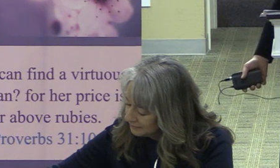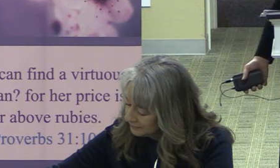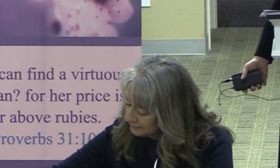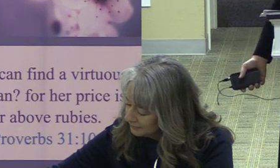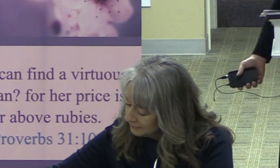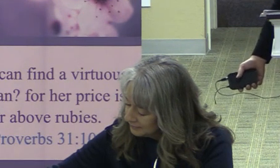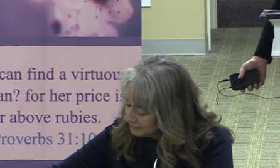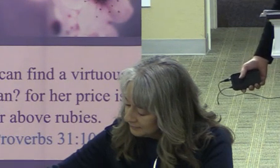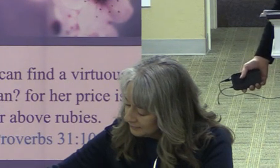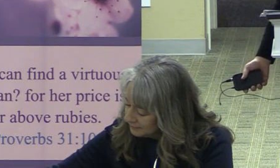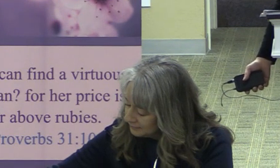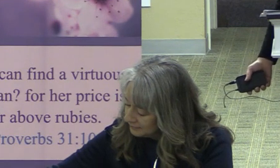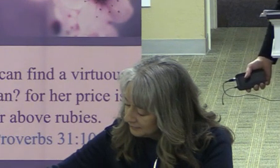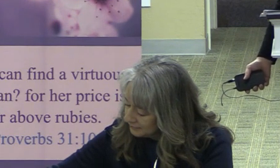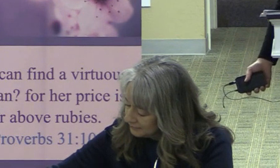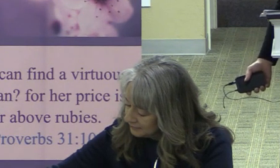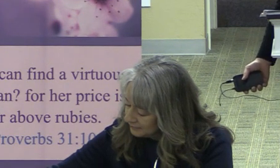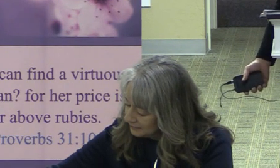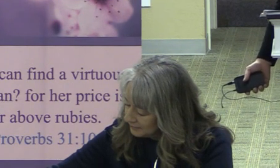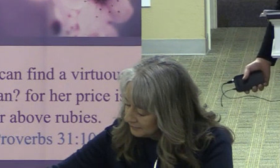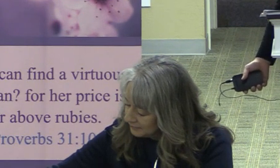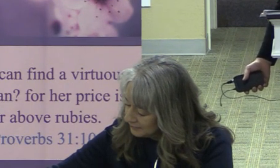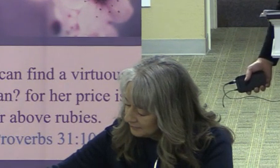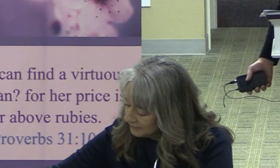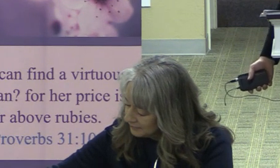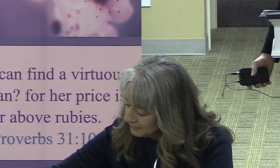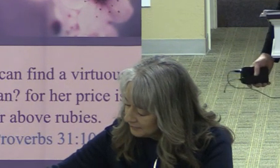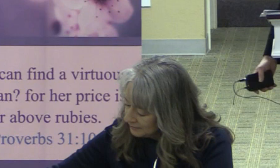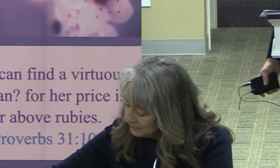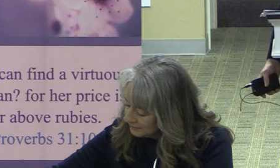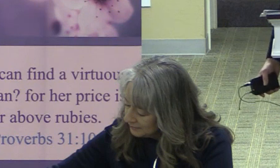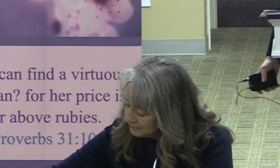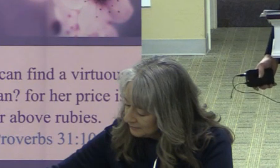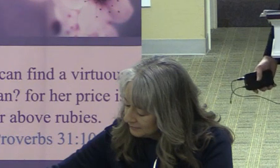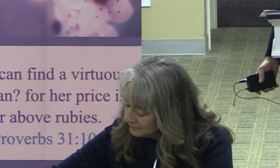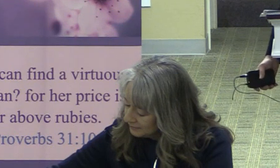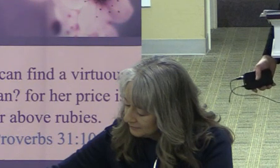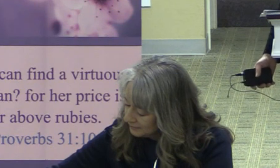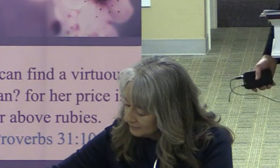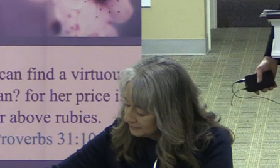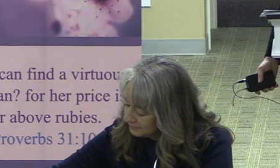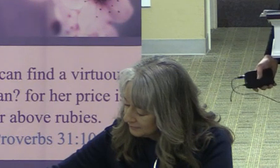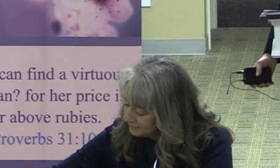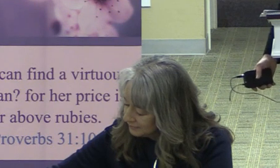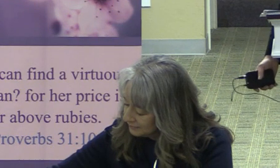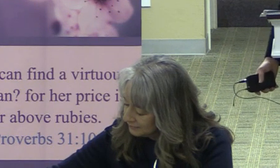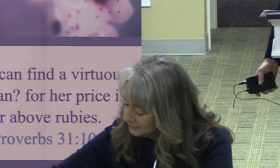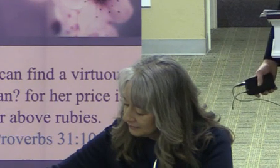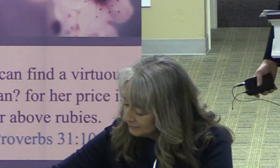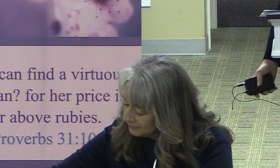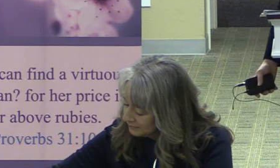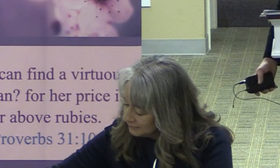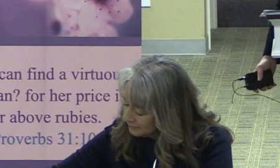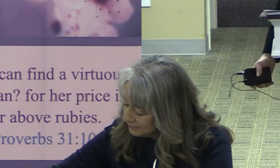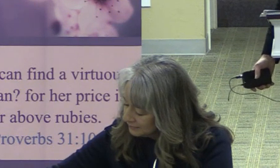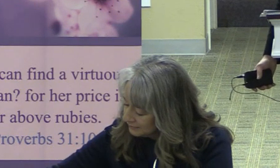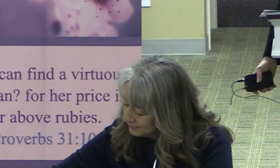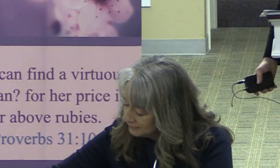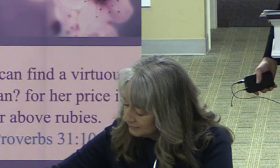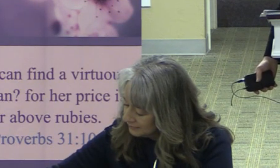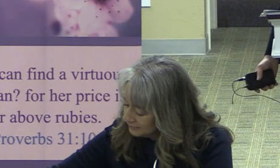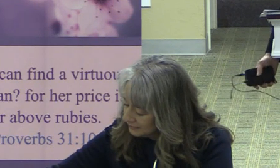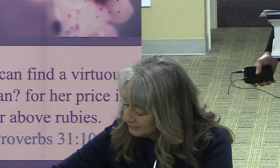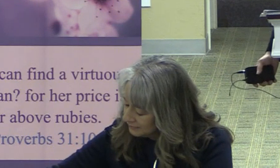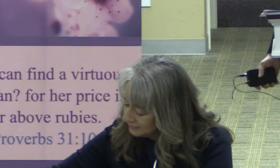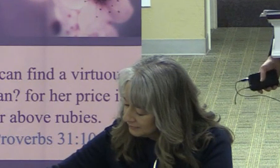the lame man leap as an hart, and the tongue of the dumb sing. For in the wilderness shall waters break out, and streams in the desert. And the